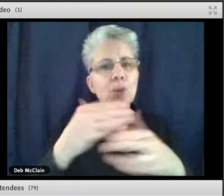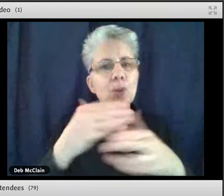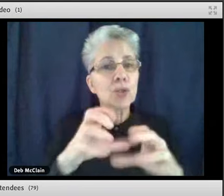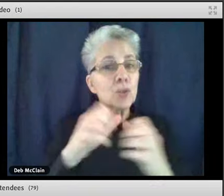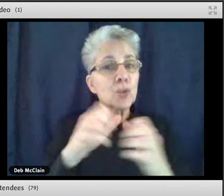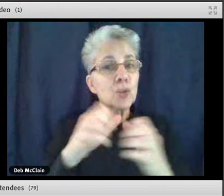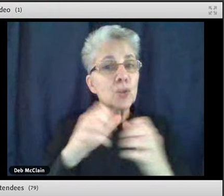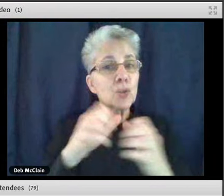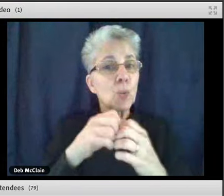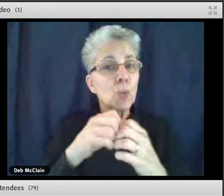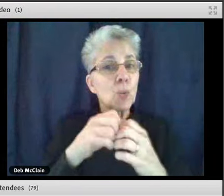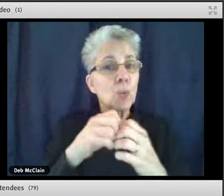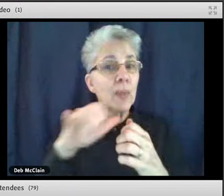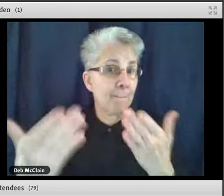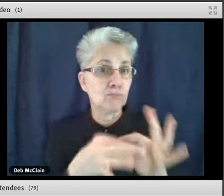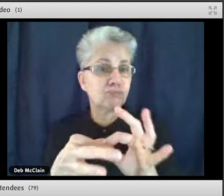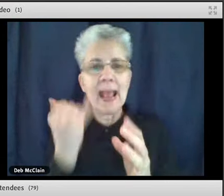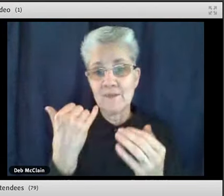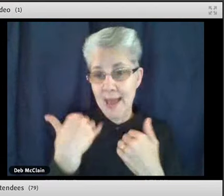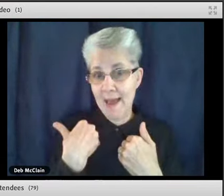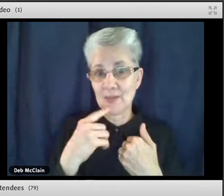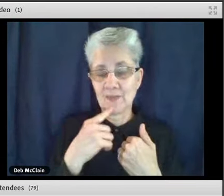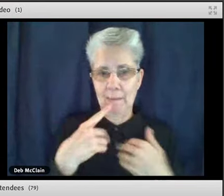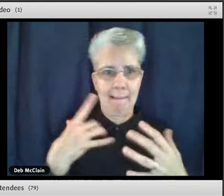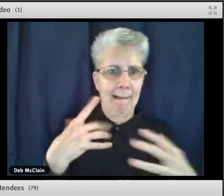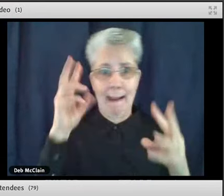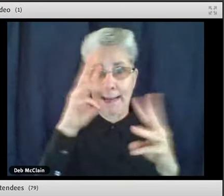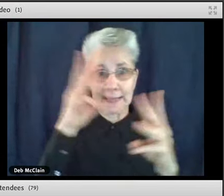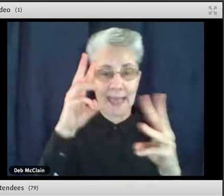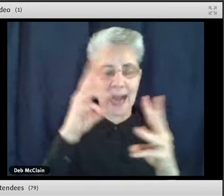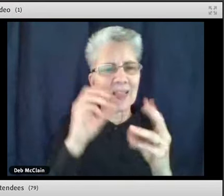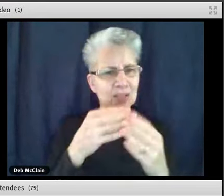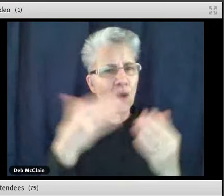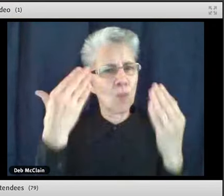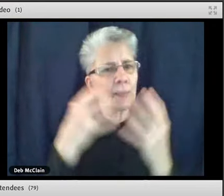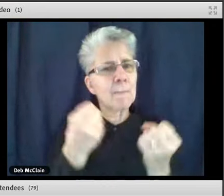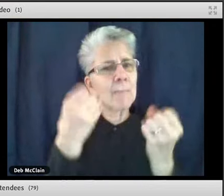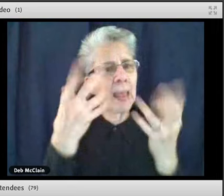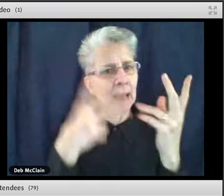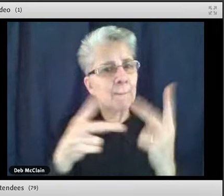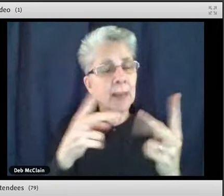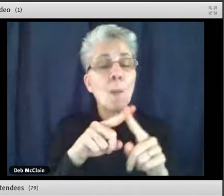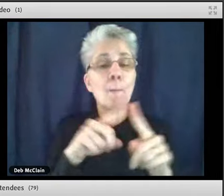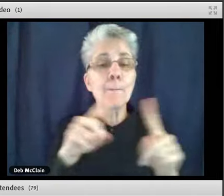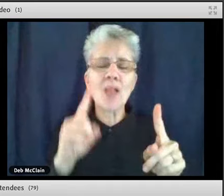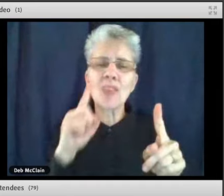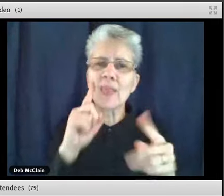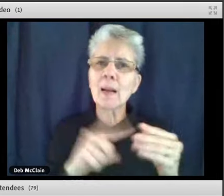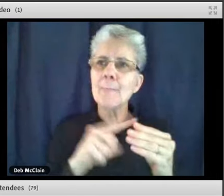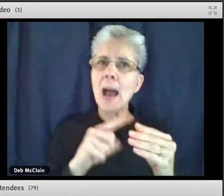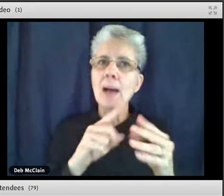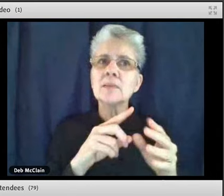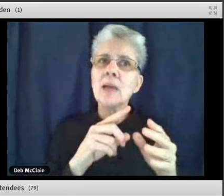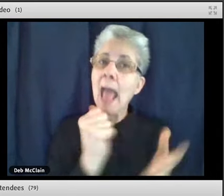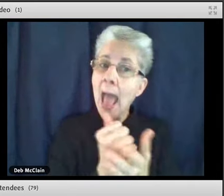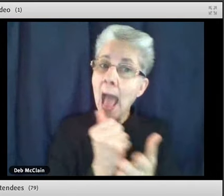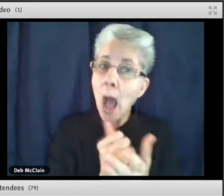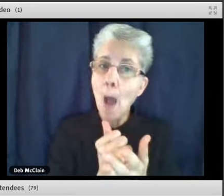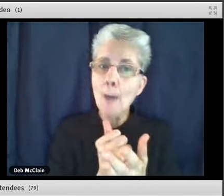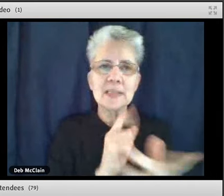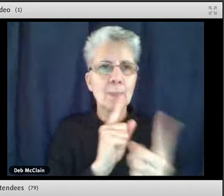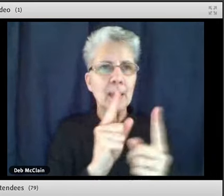I really like this quote. There's a ton of information out there. The challenge is trying to determine which information is accurate. And